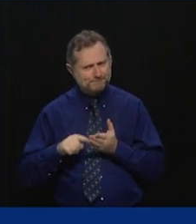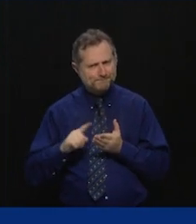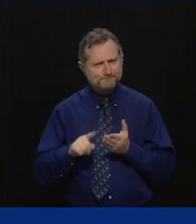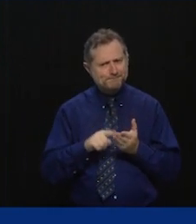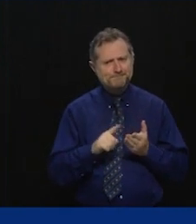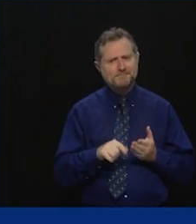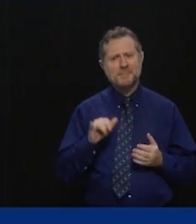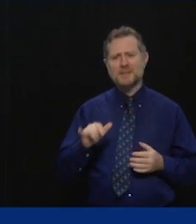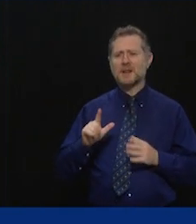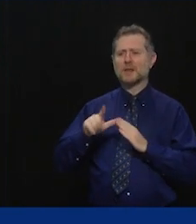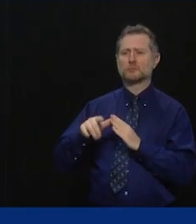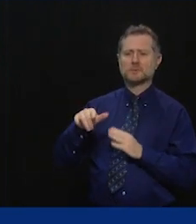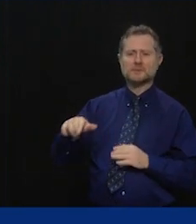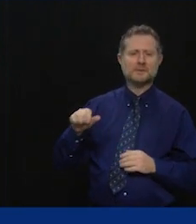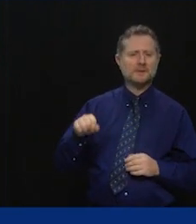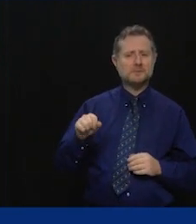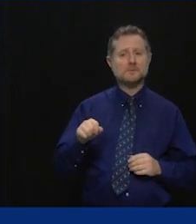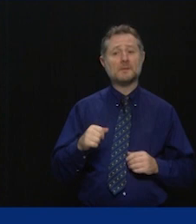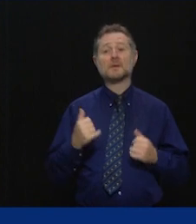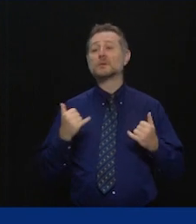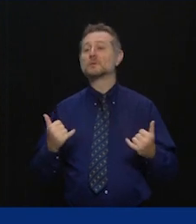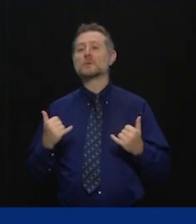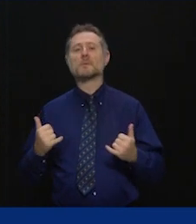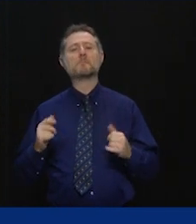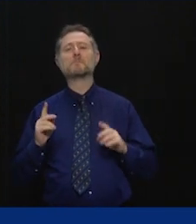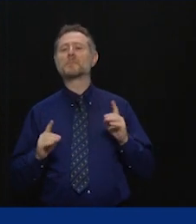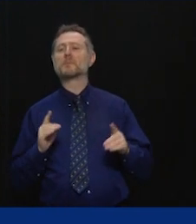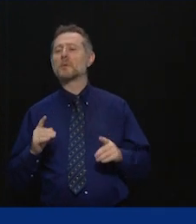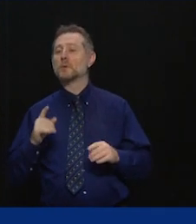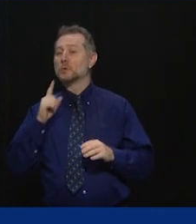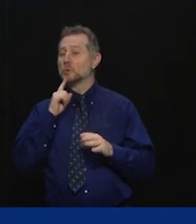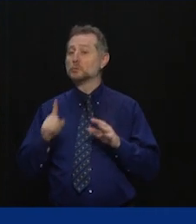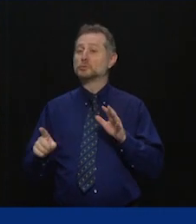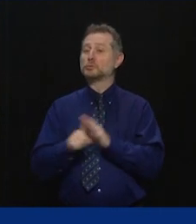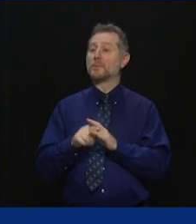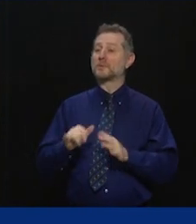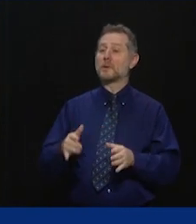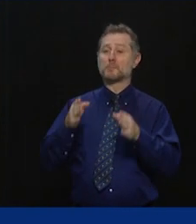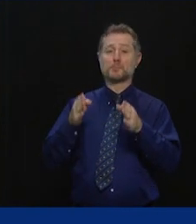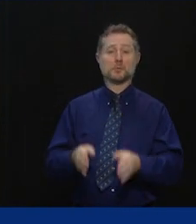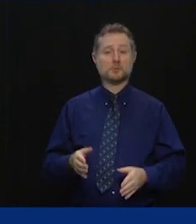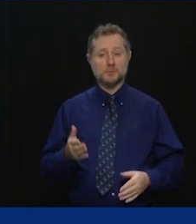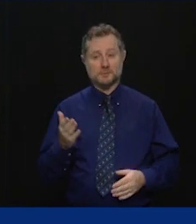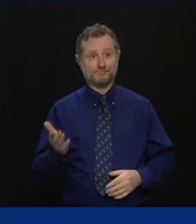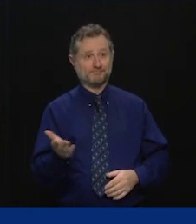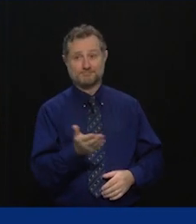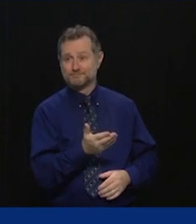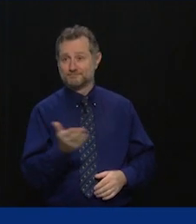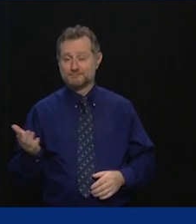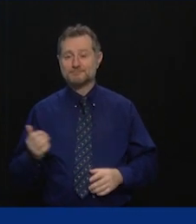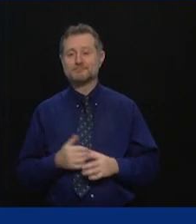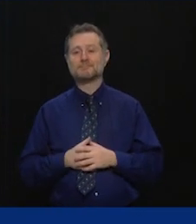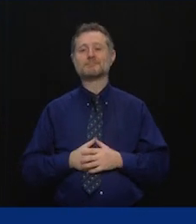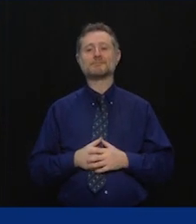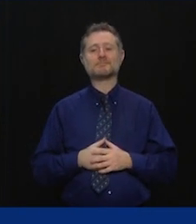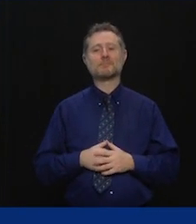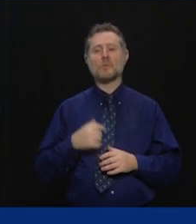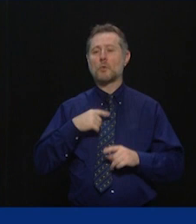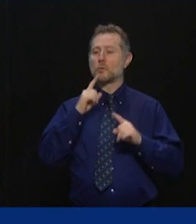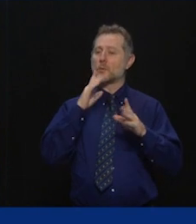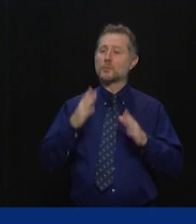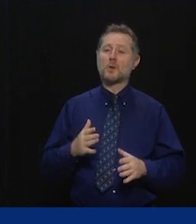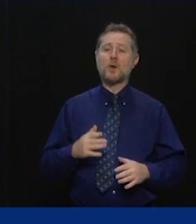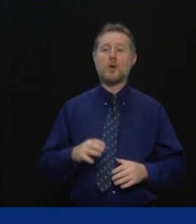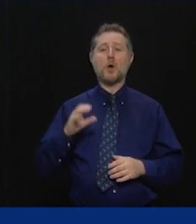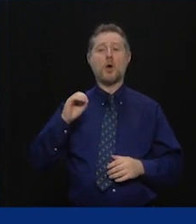today as well. Let's go to the people who showed up in person. Start here, Zach. Let me ask you, there's an op-ed in Newsday today